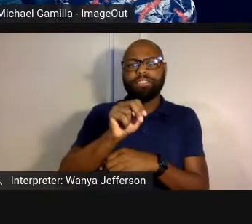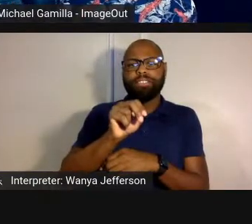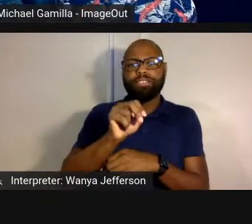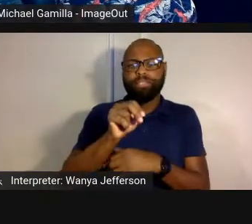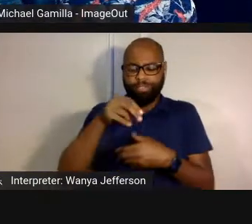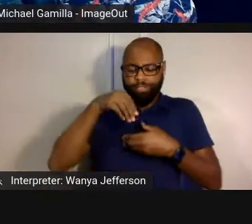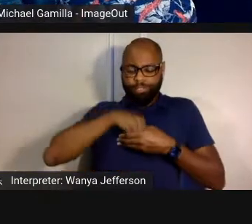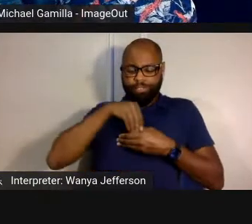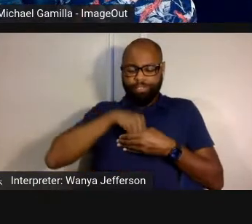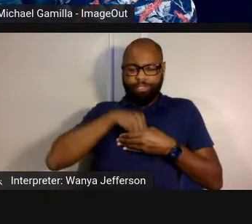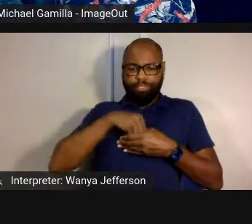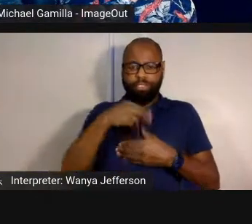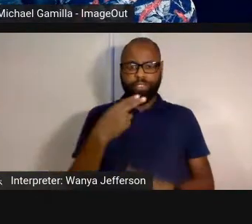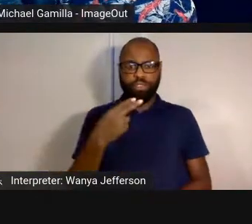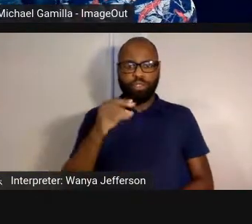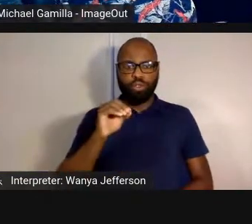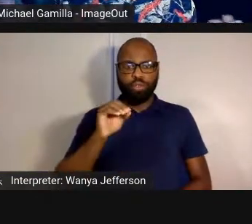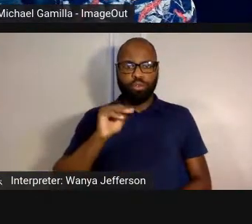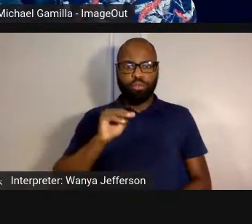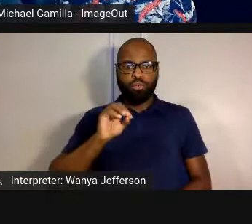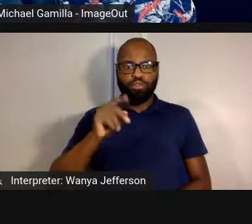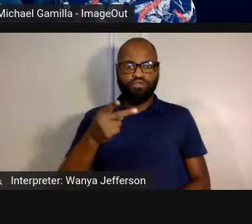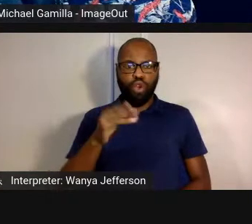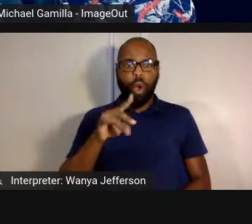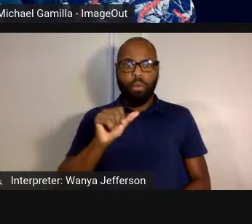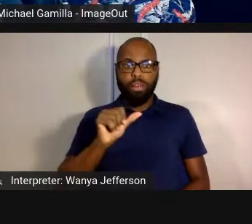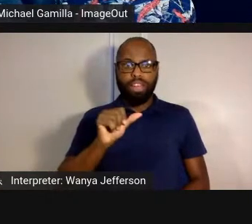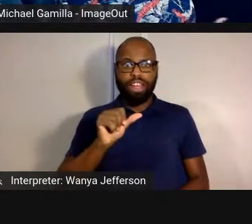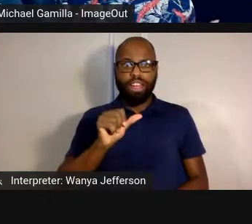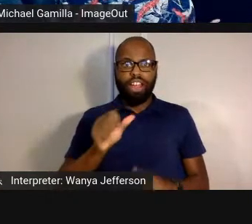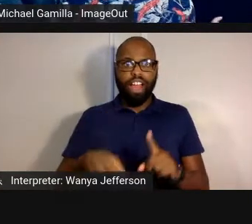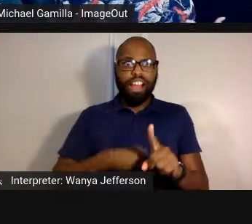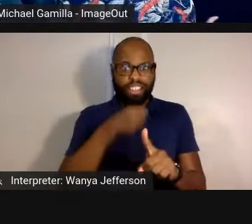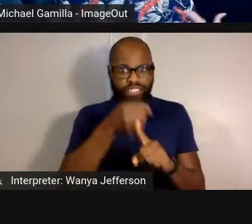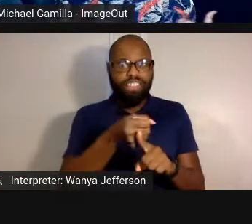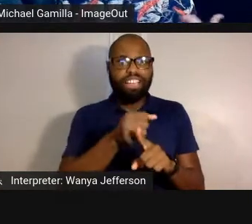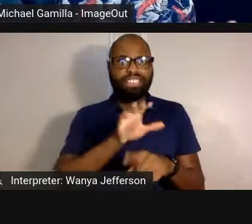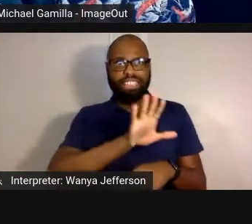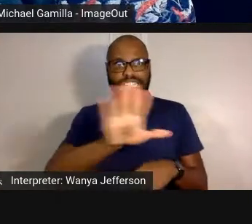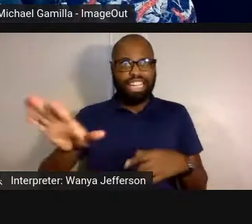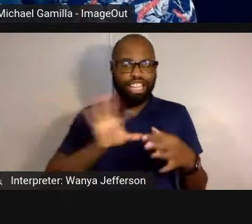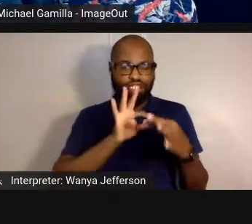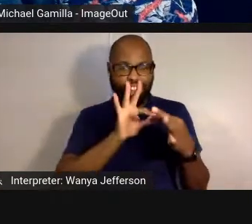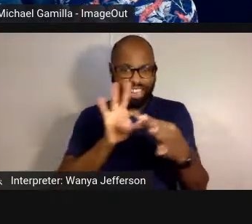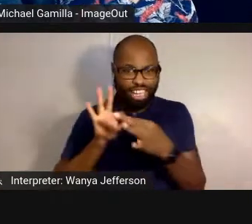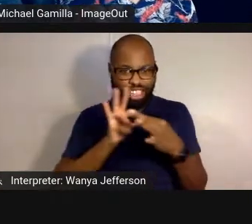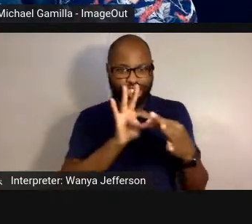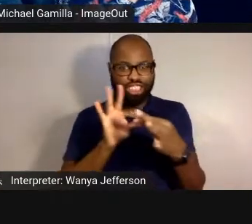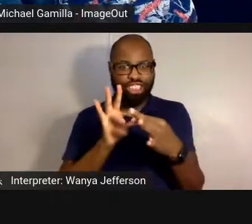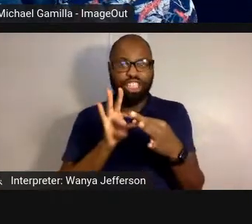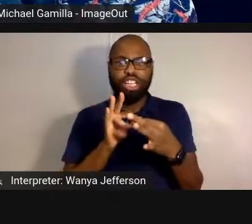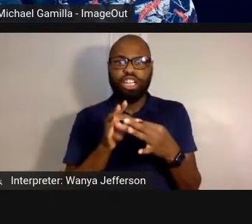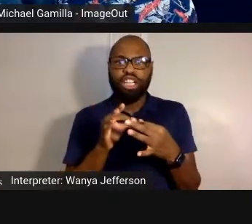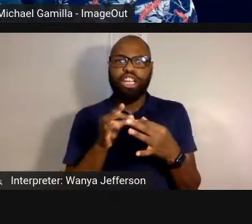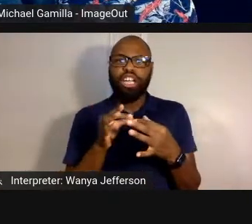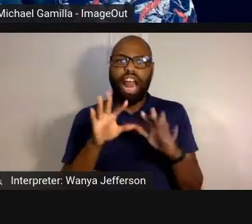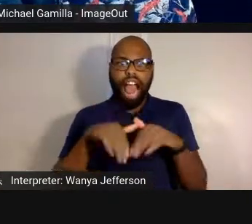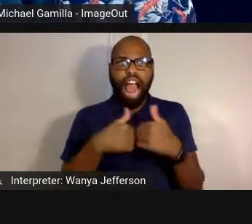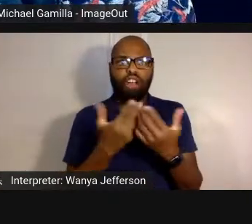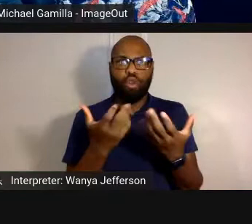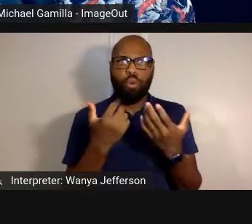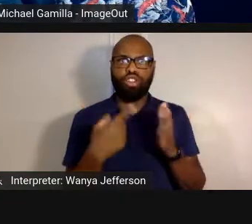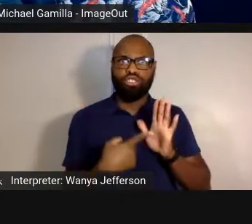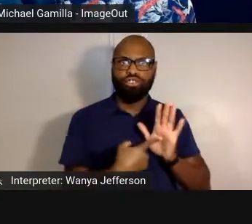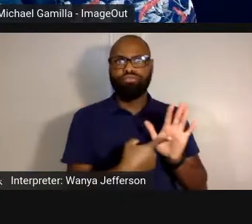internal homophobia is affecting his relationships and how he wants to be in the world. Mm-hmm.